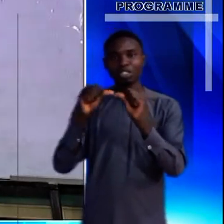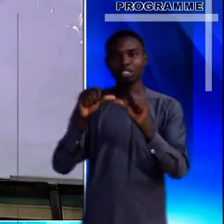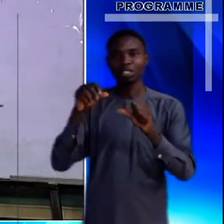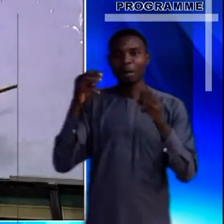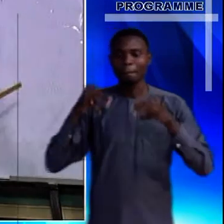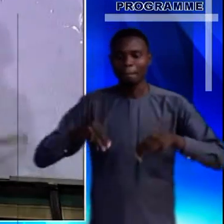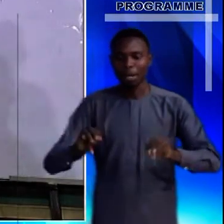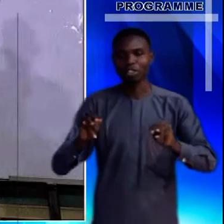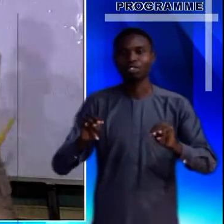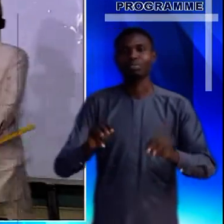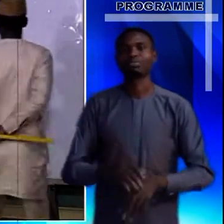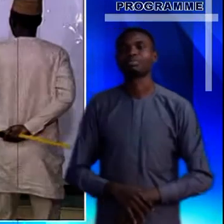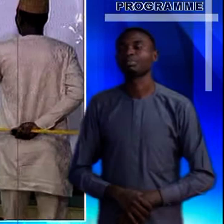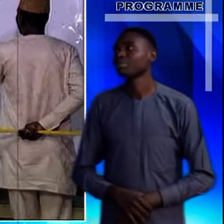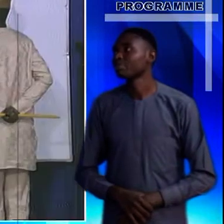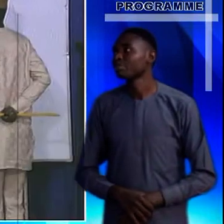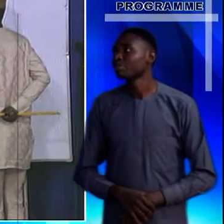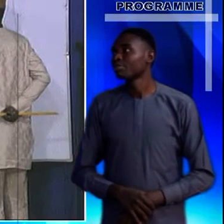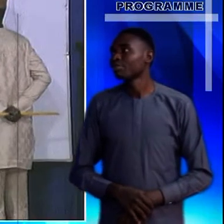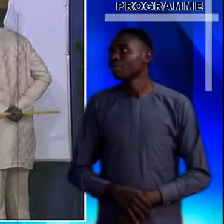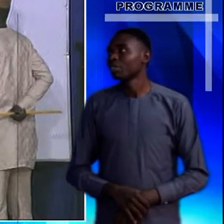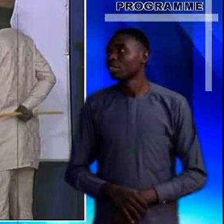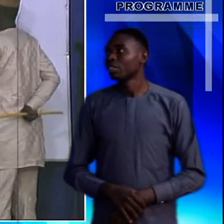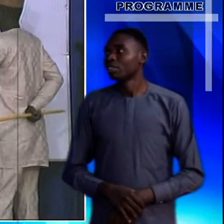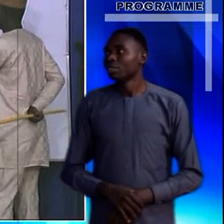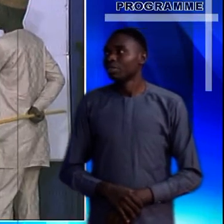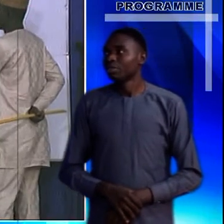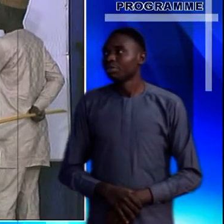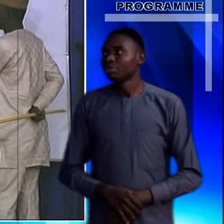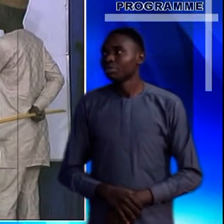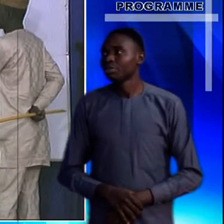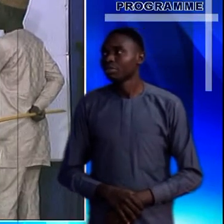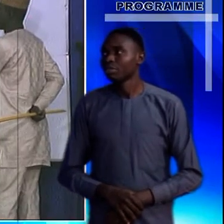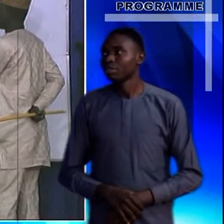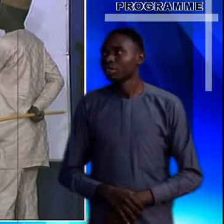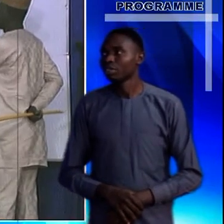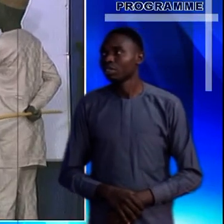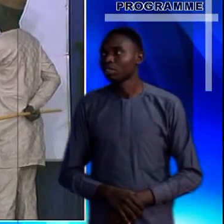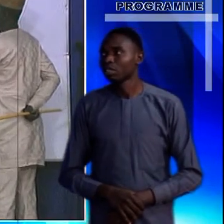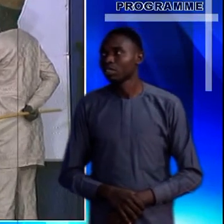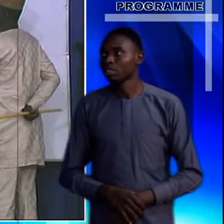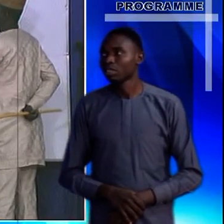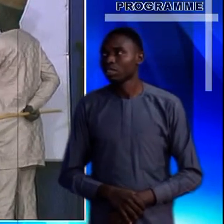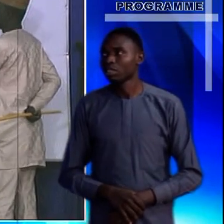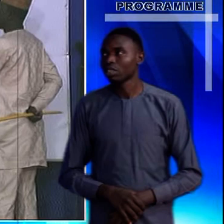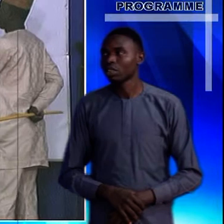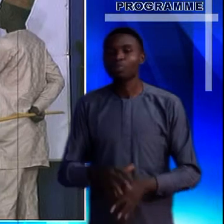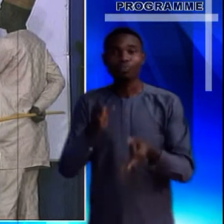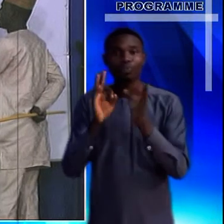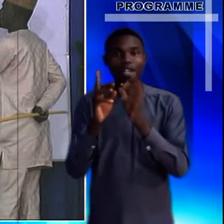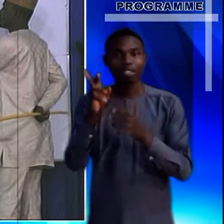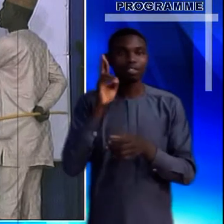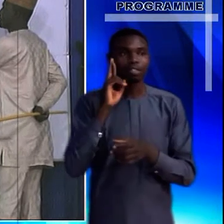range, maybe from this point to this point, if this one is point